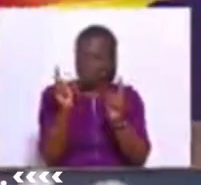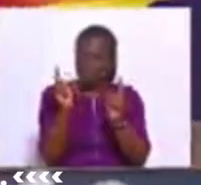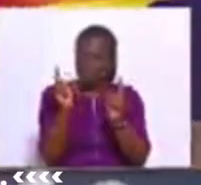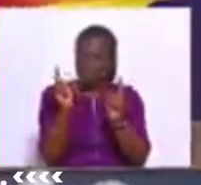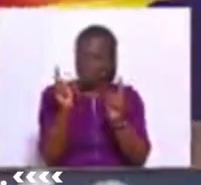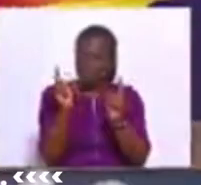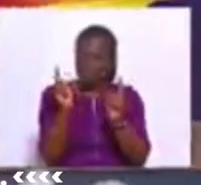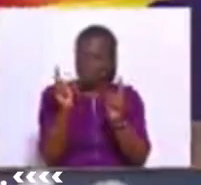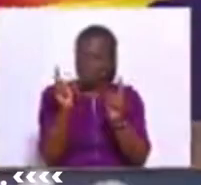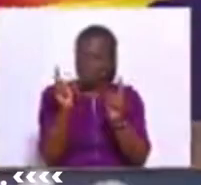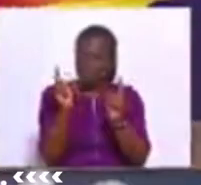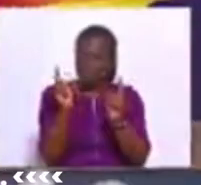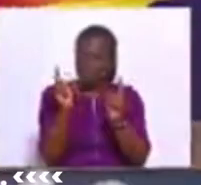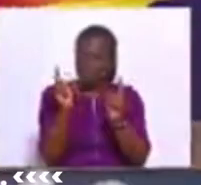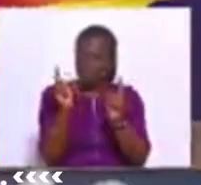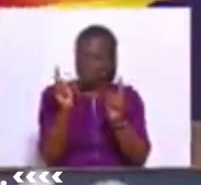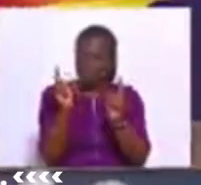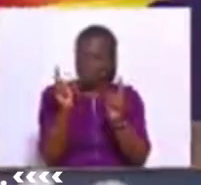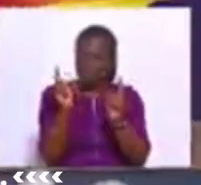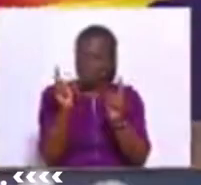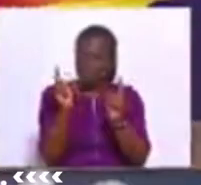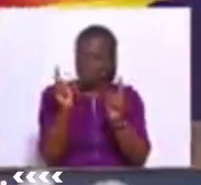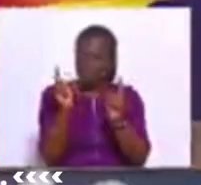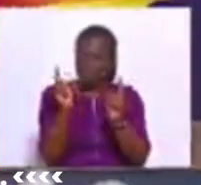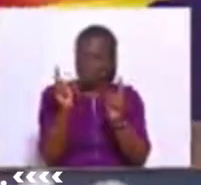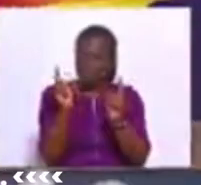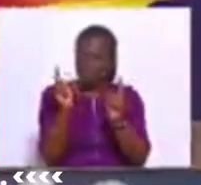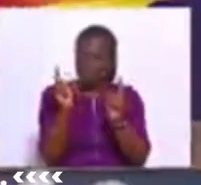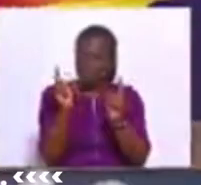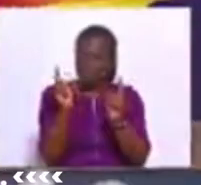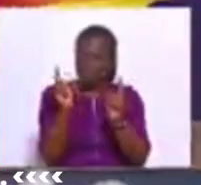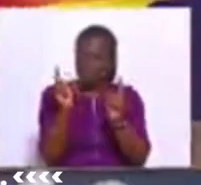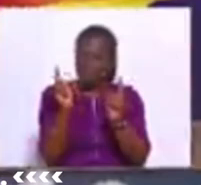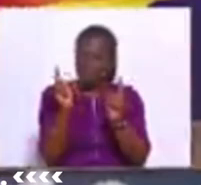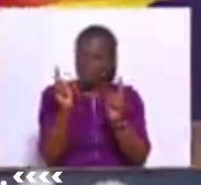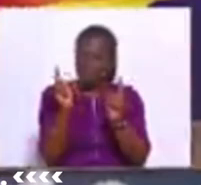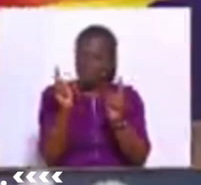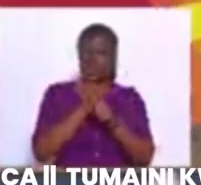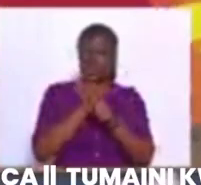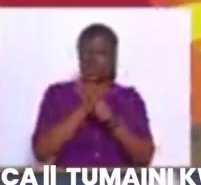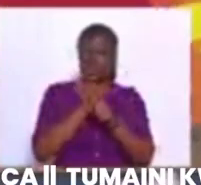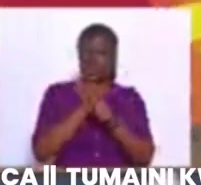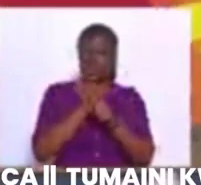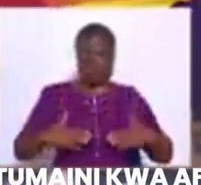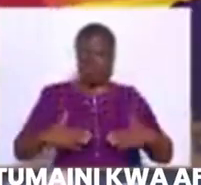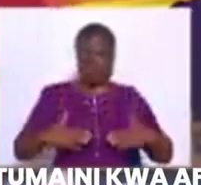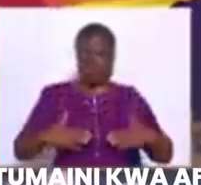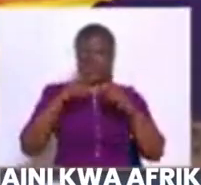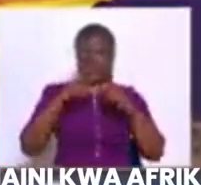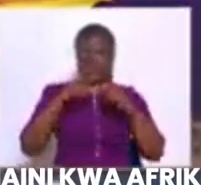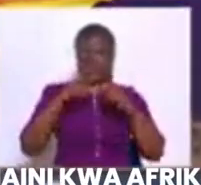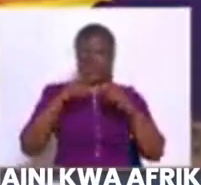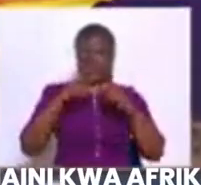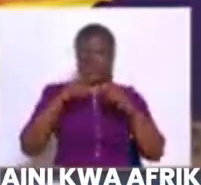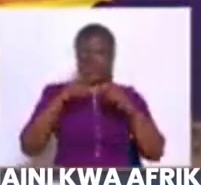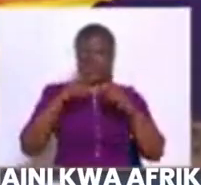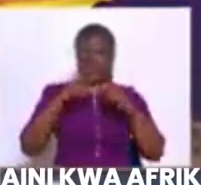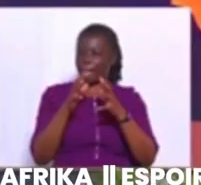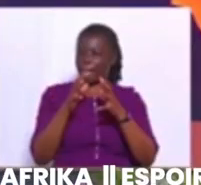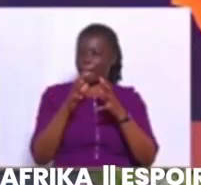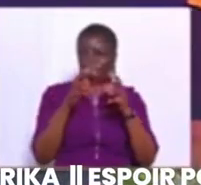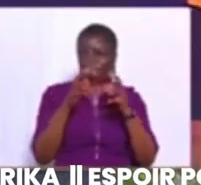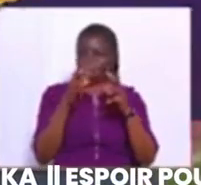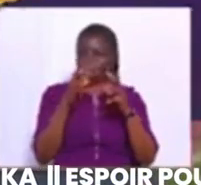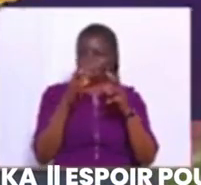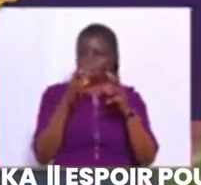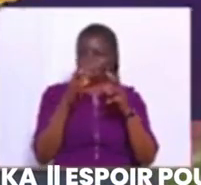China. This is the largest study that's ever been done on human beings about health. It's so big that it took